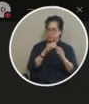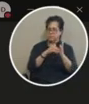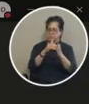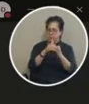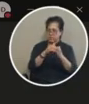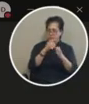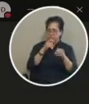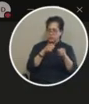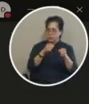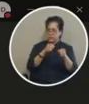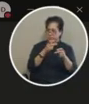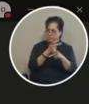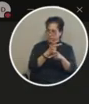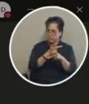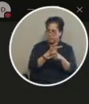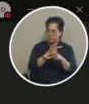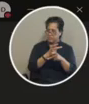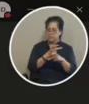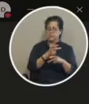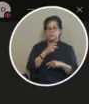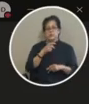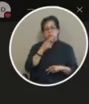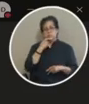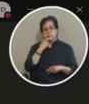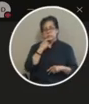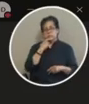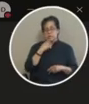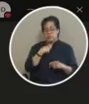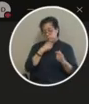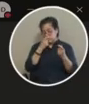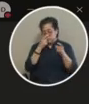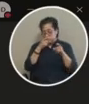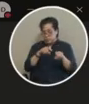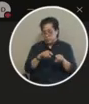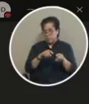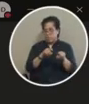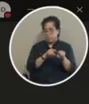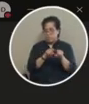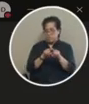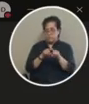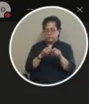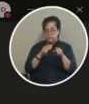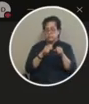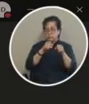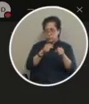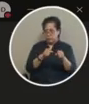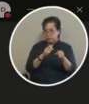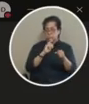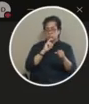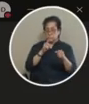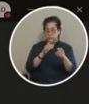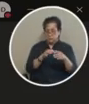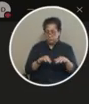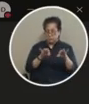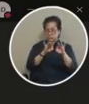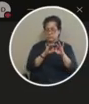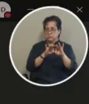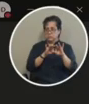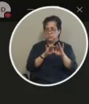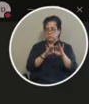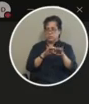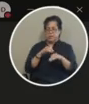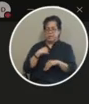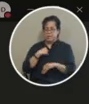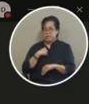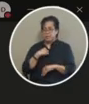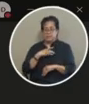maintenance fund. I do want to say that I agree as well that streets are important. I